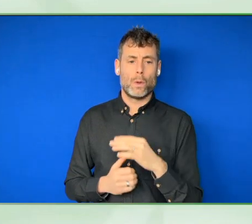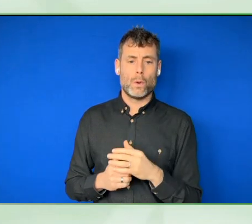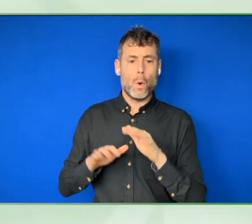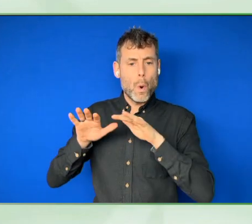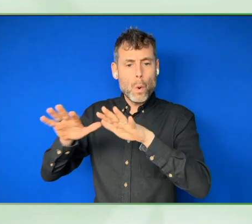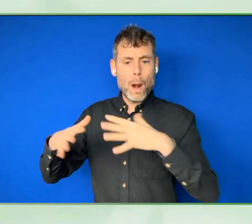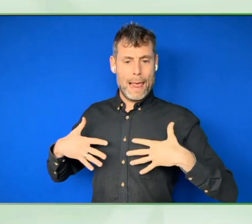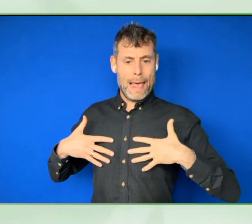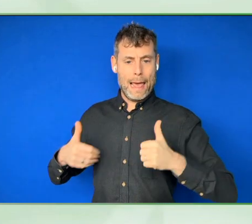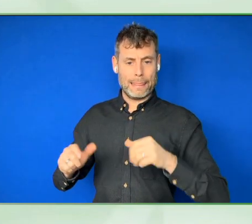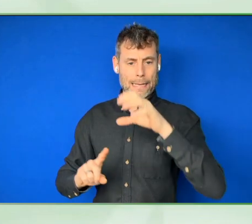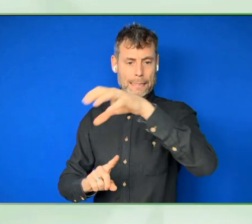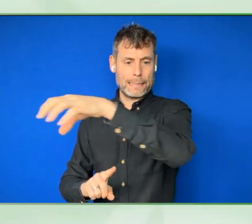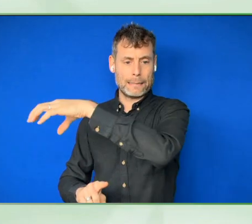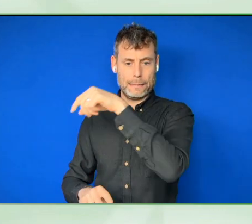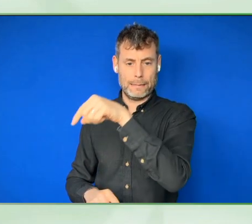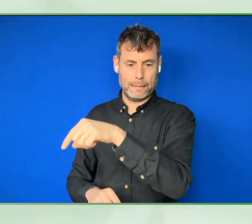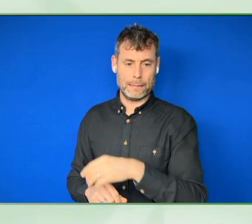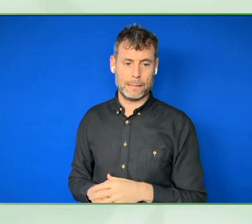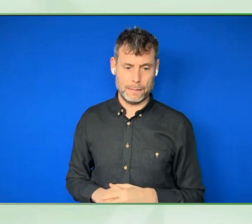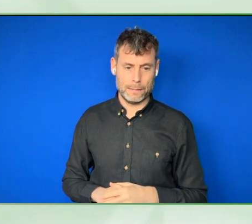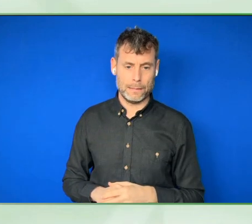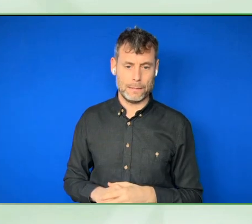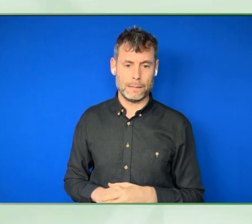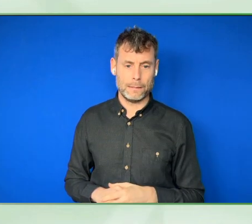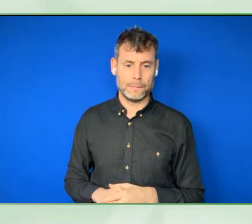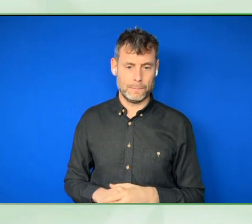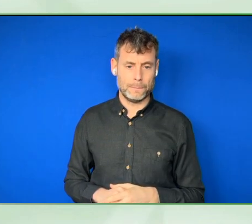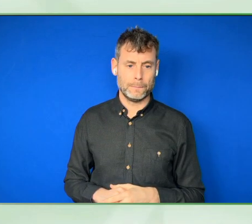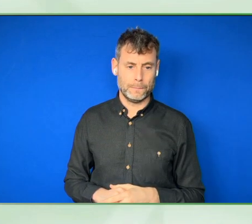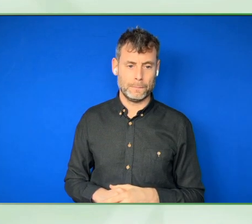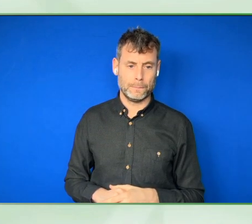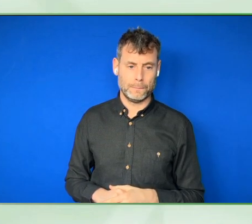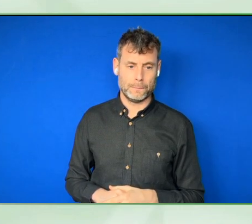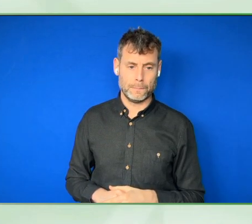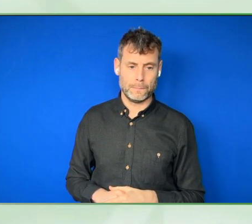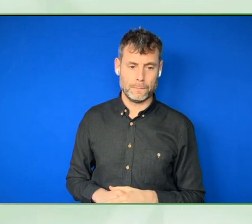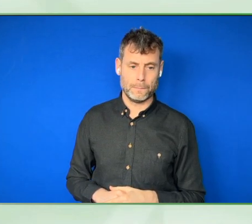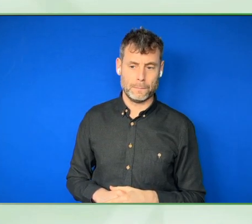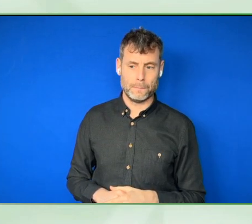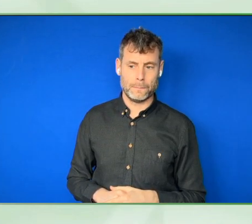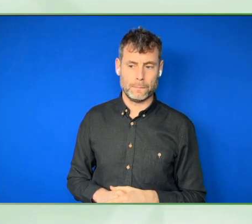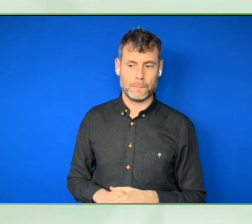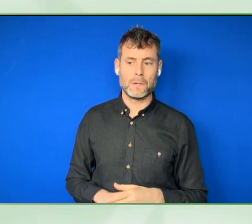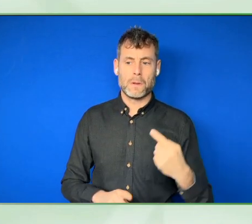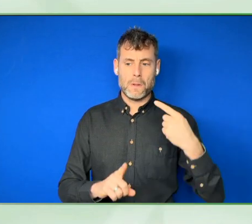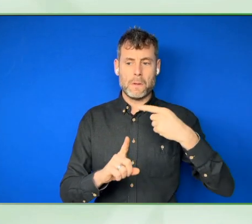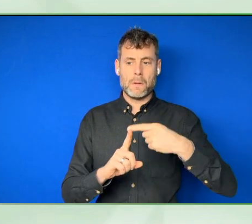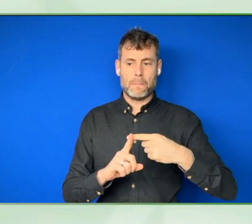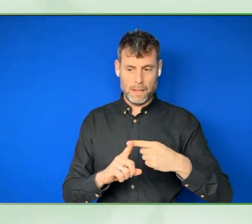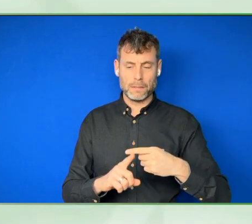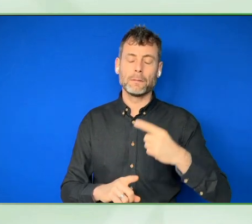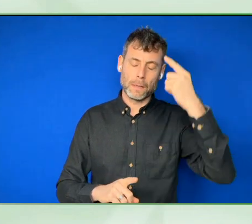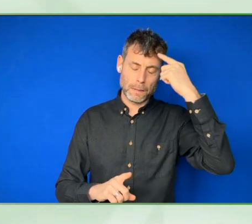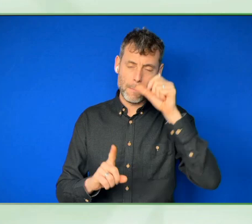disability in Pakistan. Thanks, Professor Khan. And a really good reminder to us that the idea is not enough, that we need